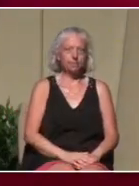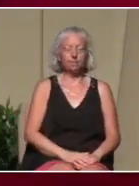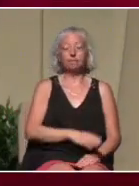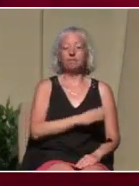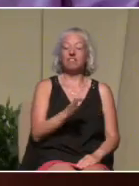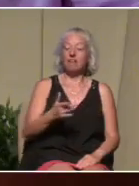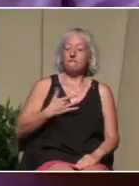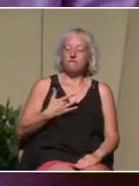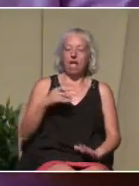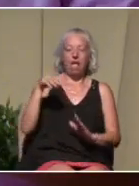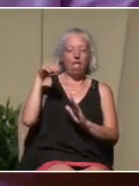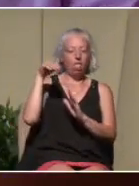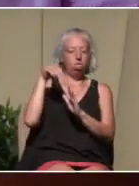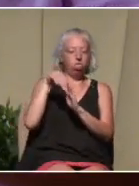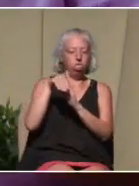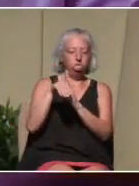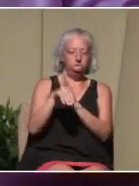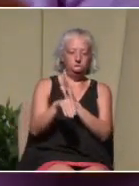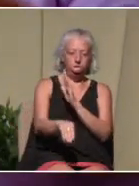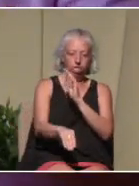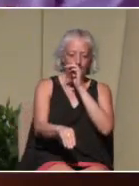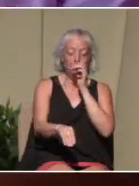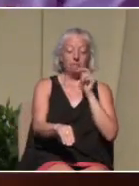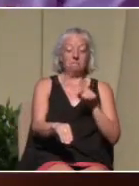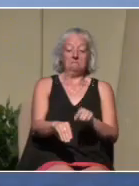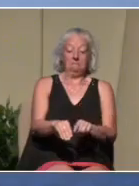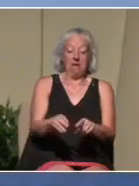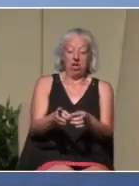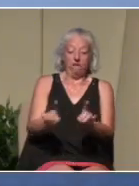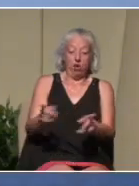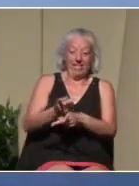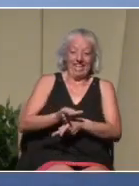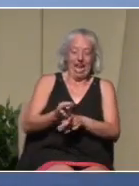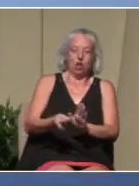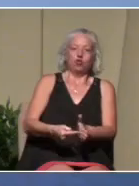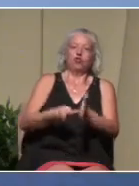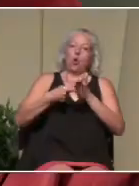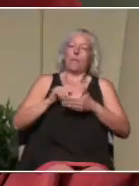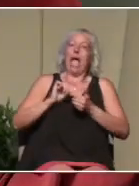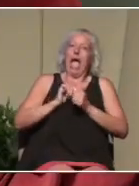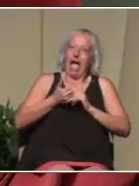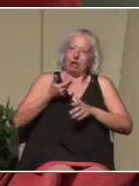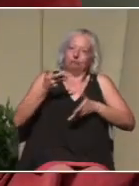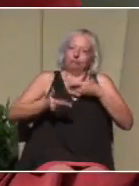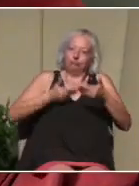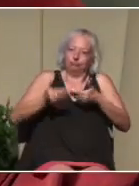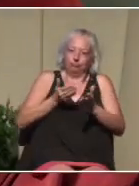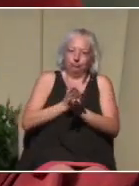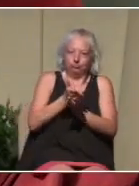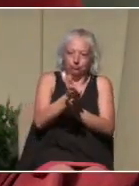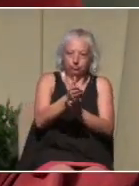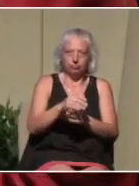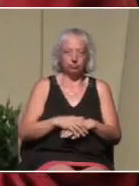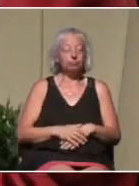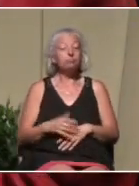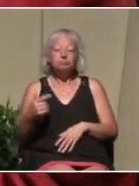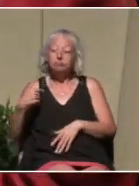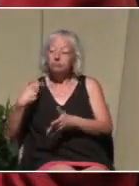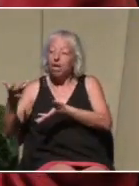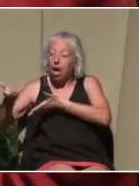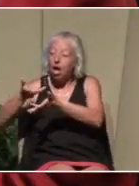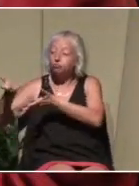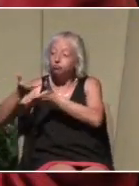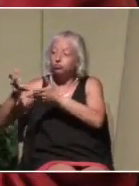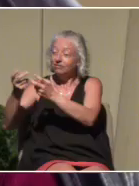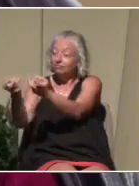of lowests, going through Divorce Care is what showed me how to handle it. I talked with them, I interacted with them, and that